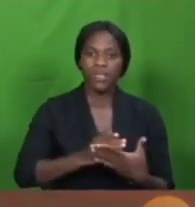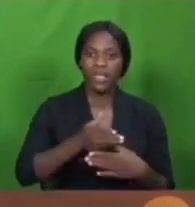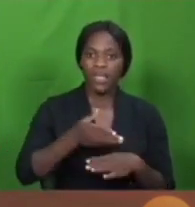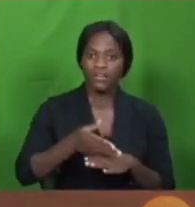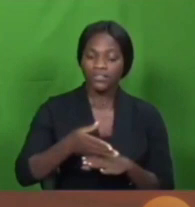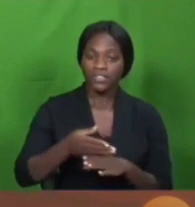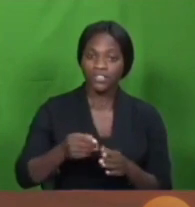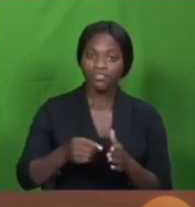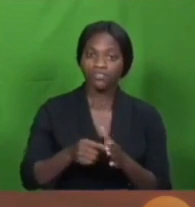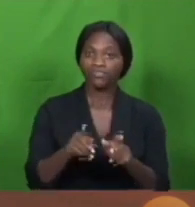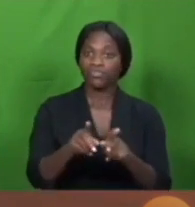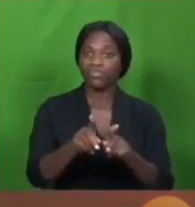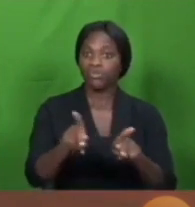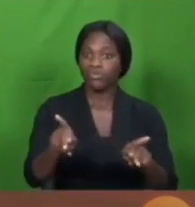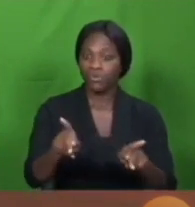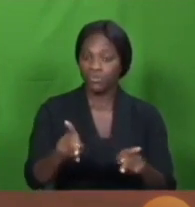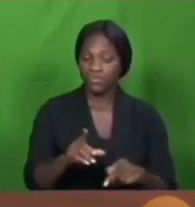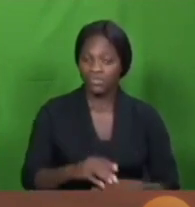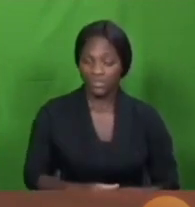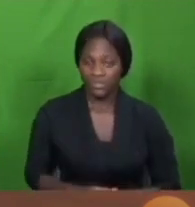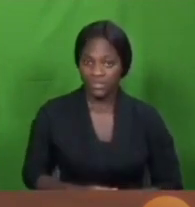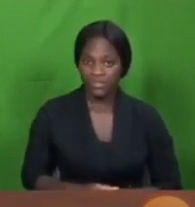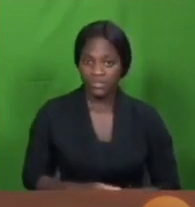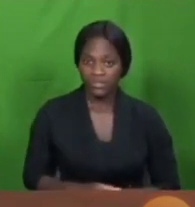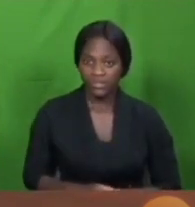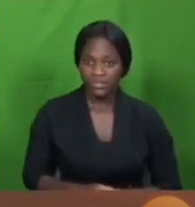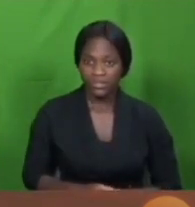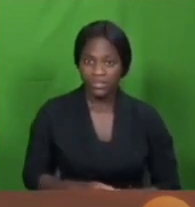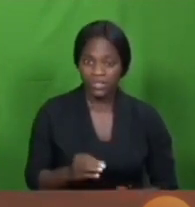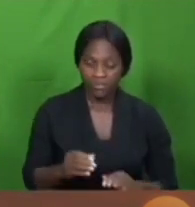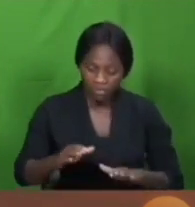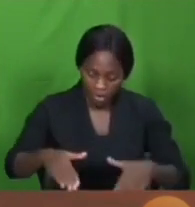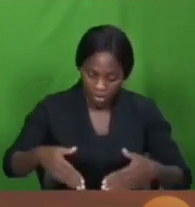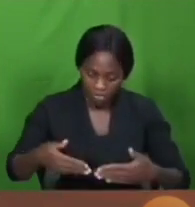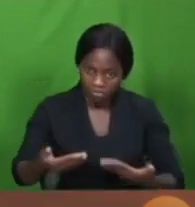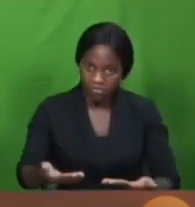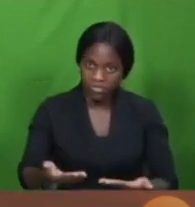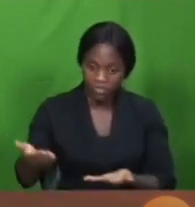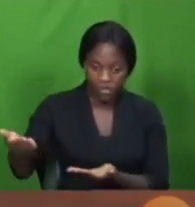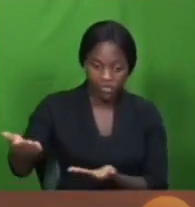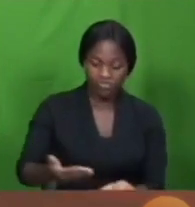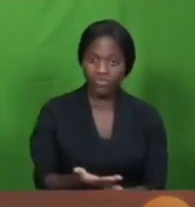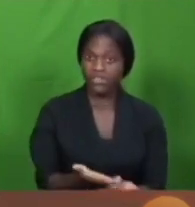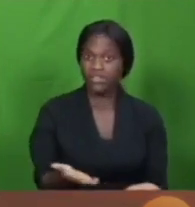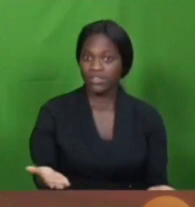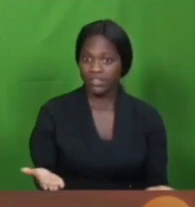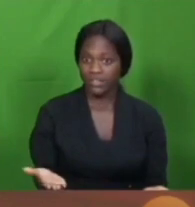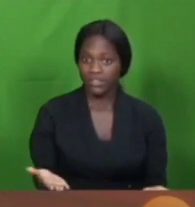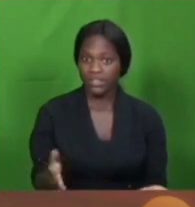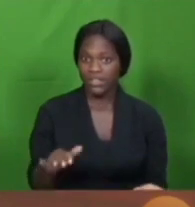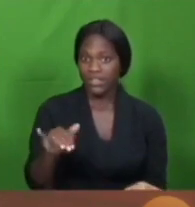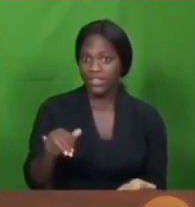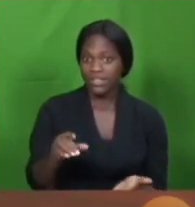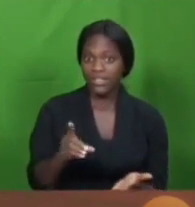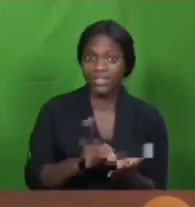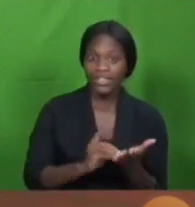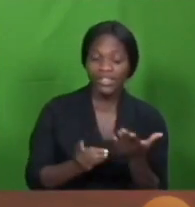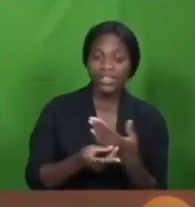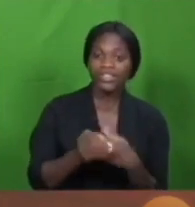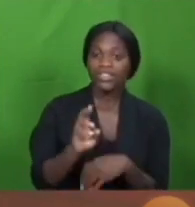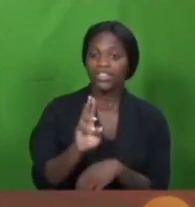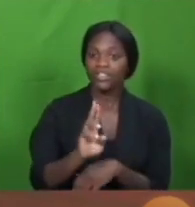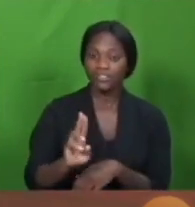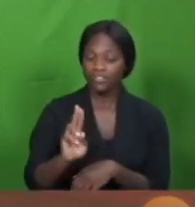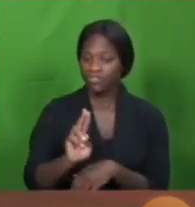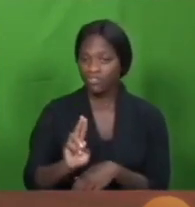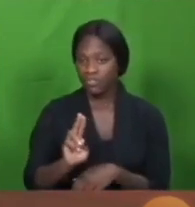is laid before Parliament. So when it is late, that date then would describe the